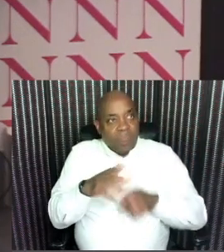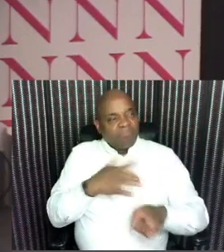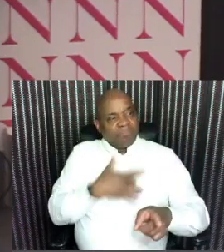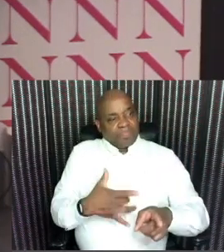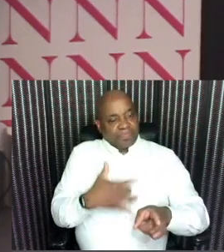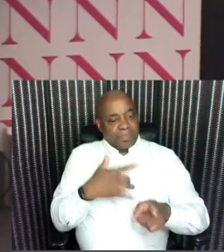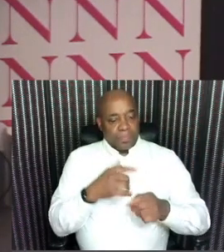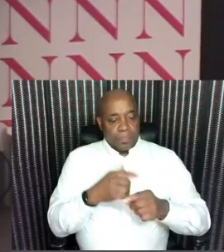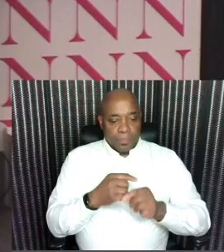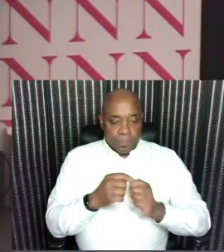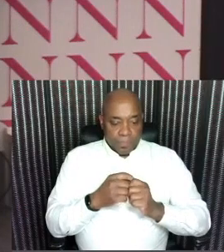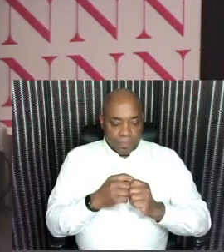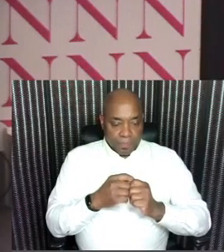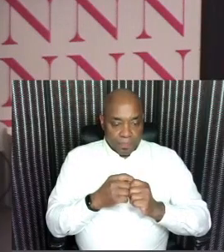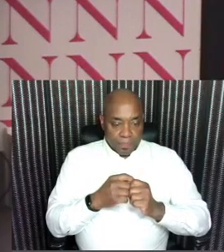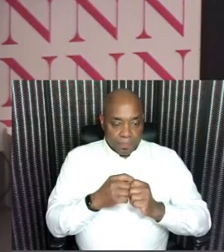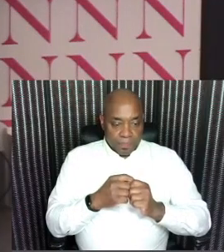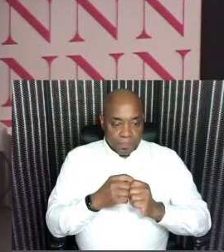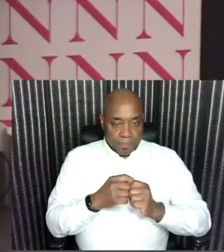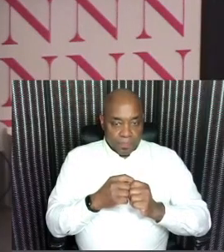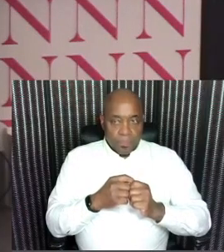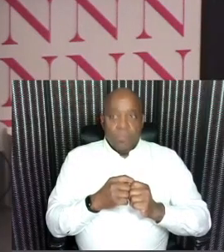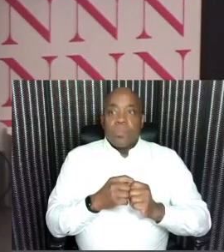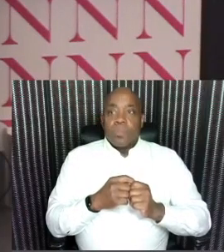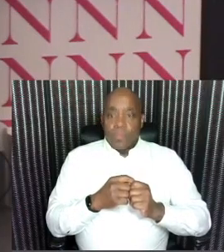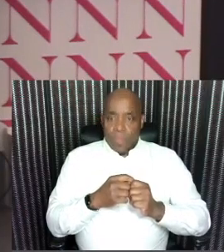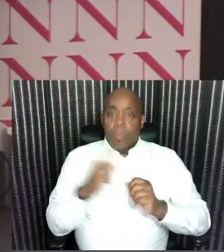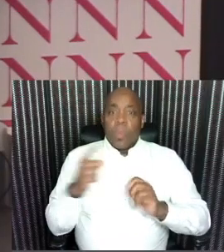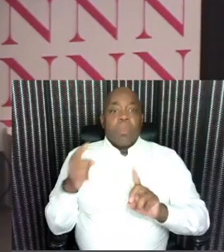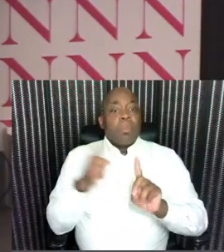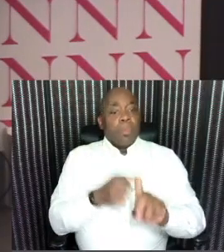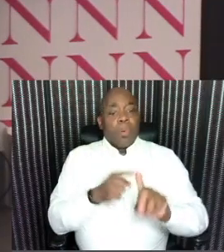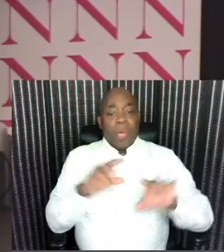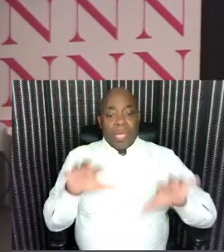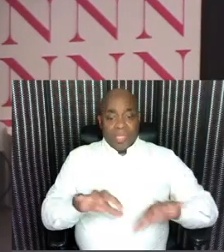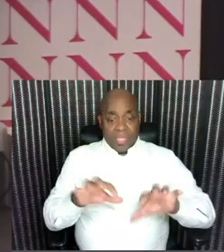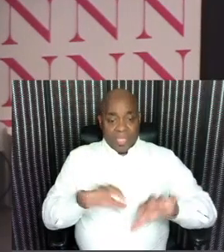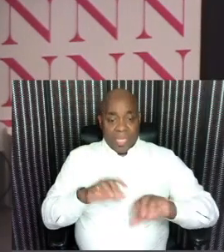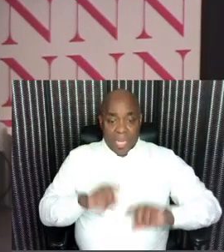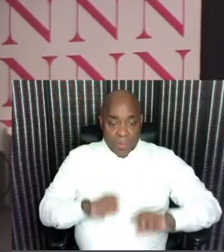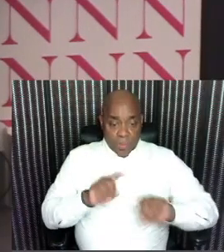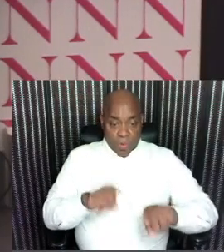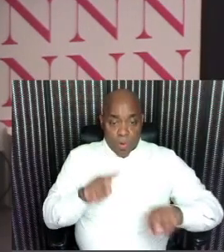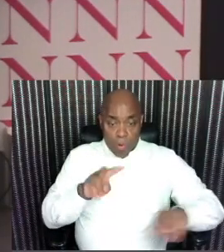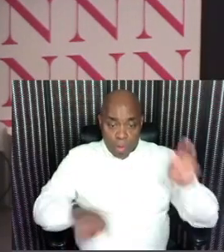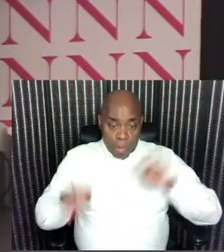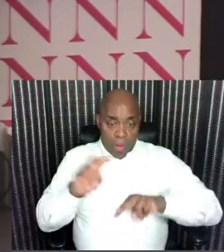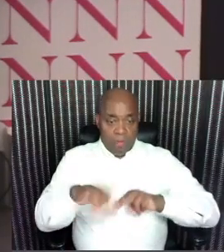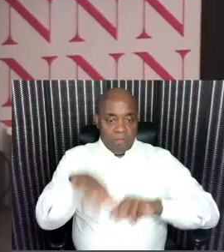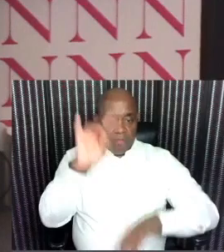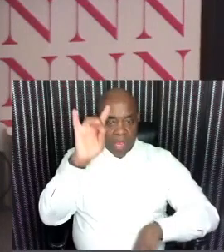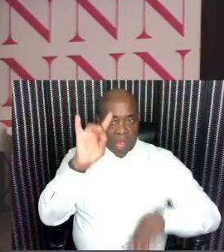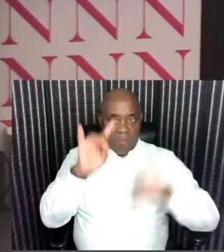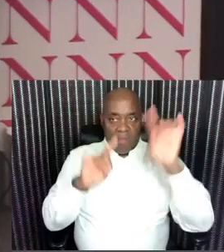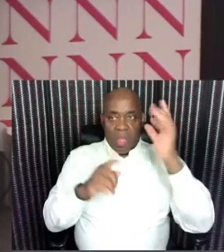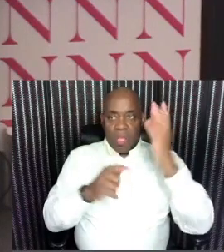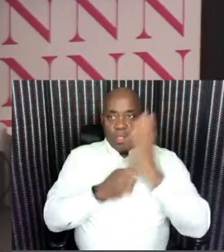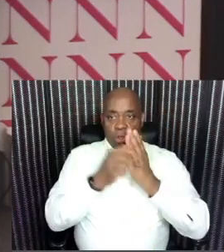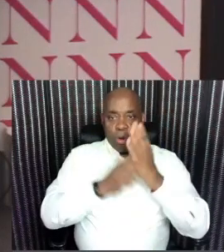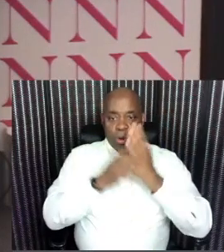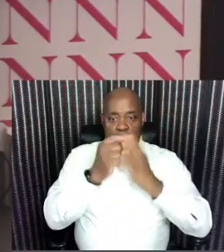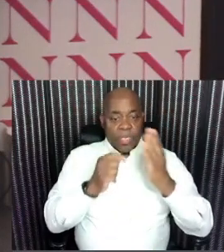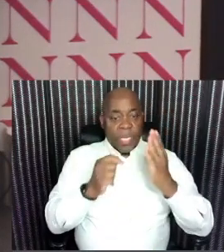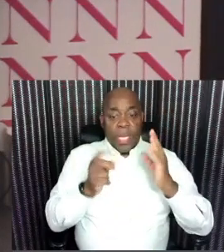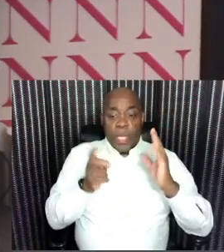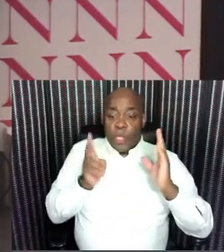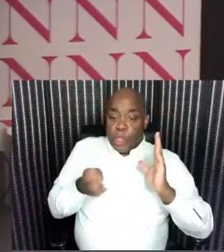point, I did this whole thing where I had to go and look and try to find journals that historians that can publish in